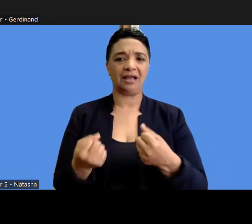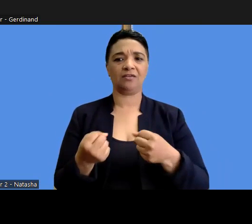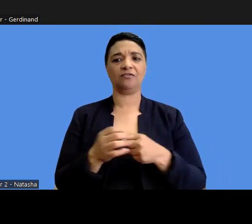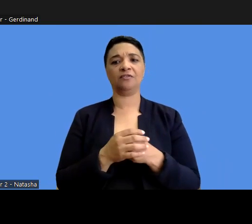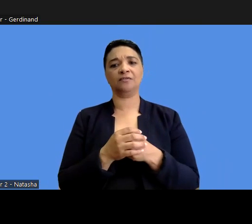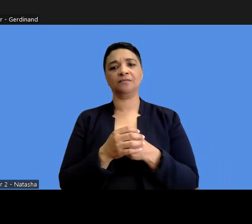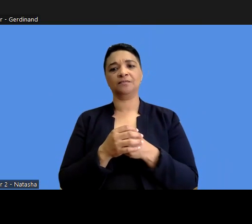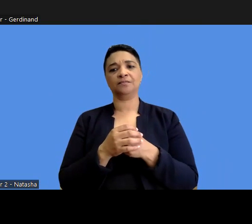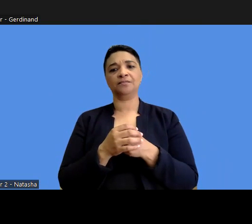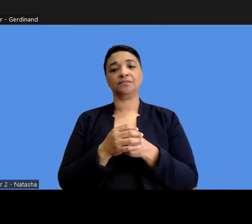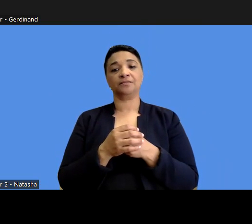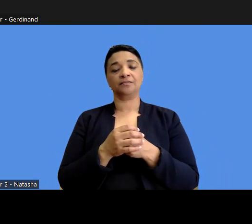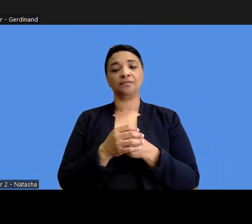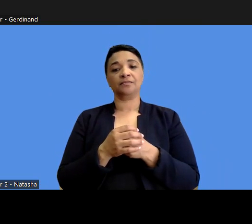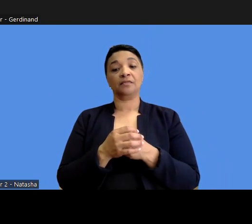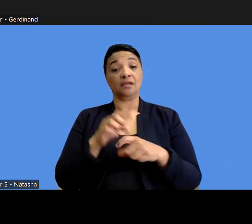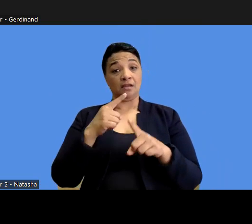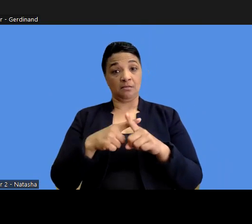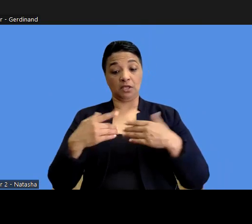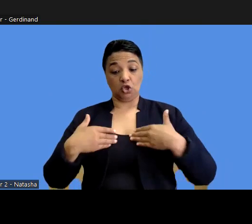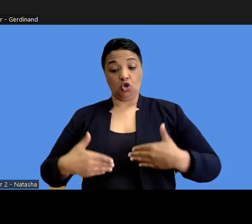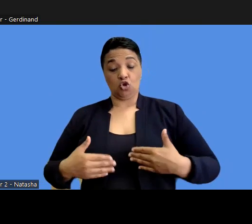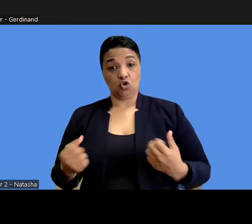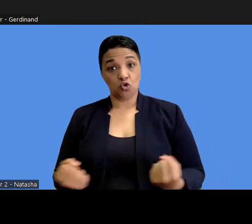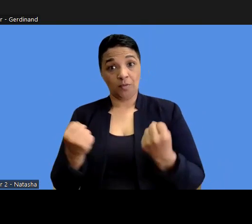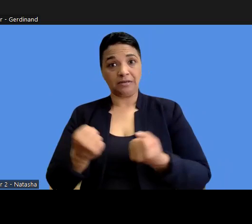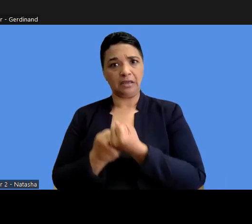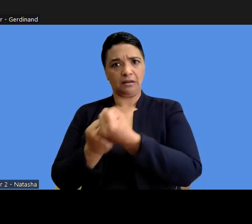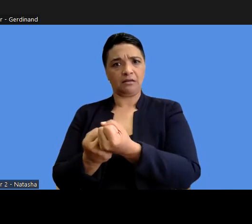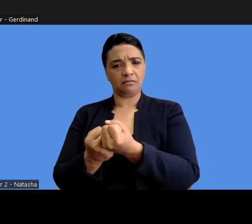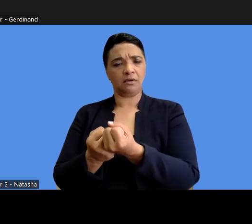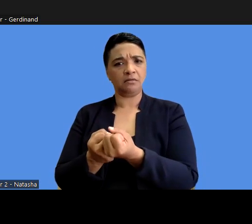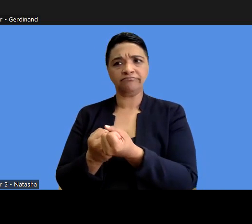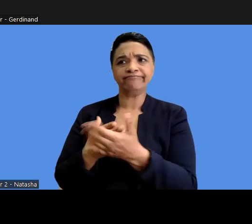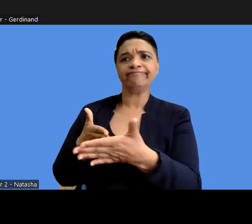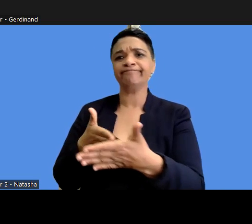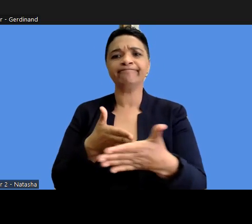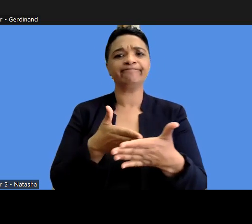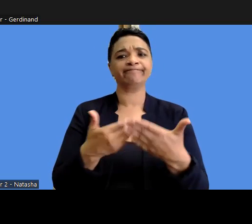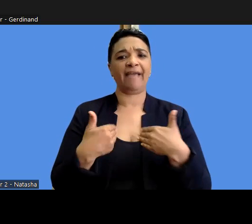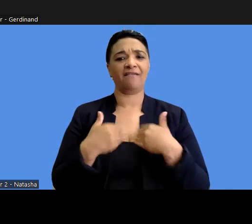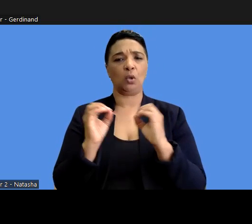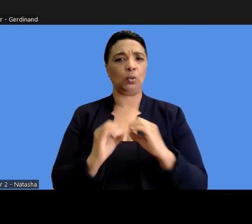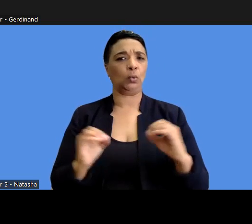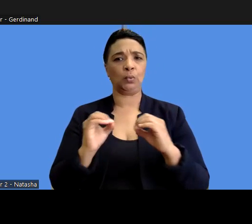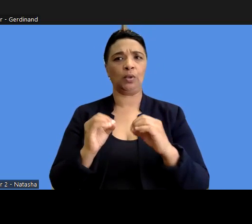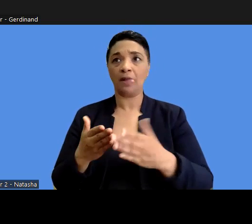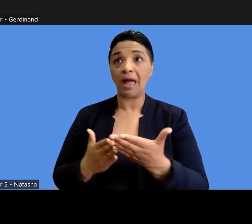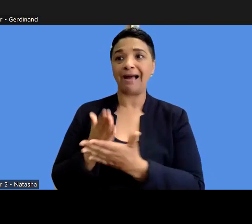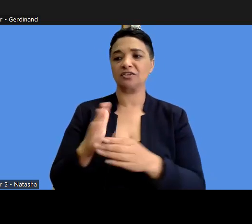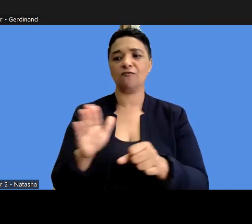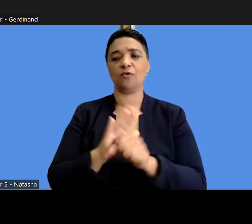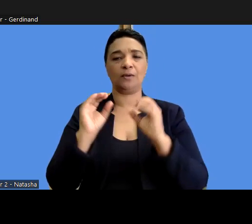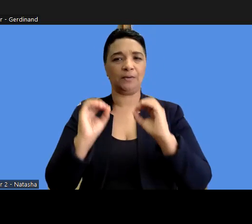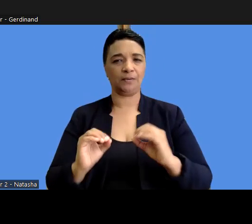programming. And distributed progress on the disability data available. There are still